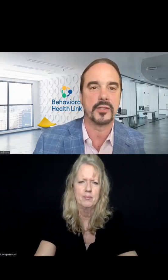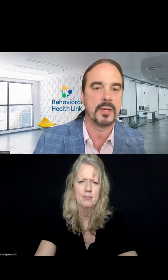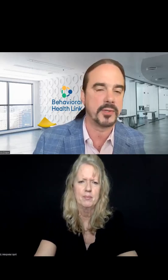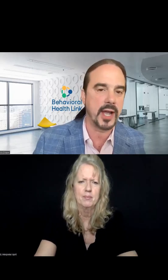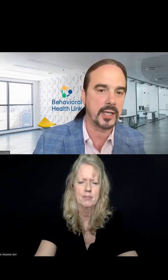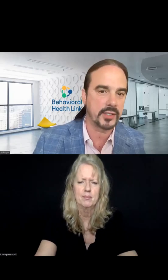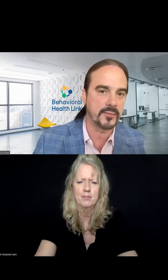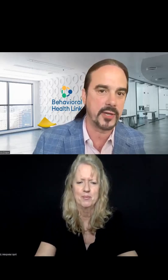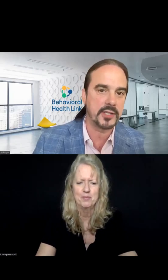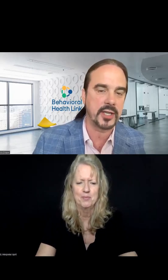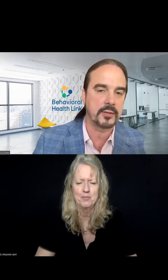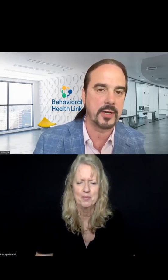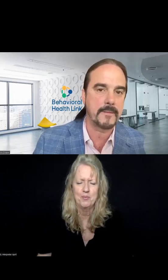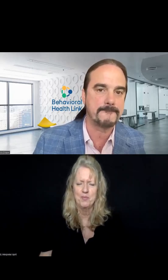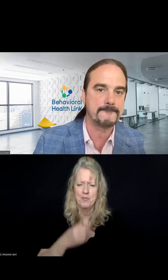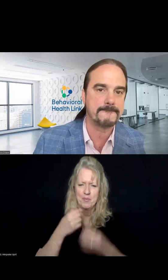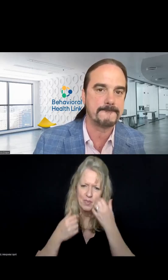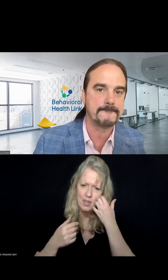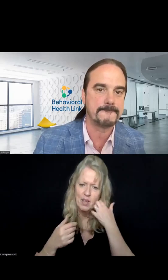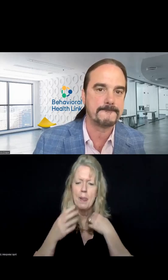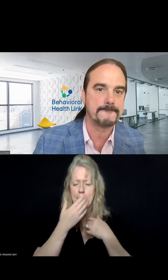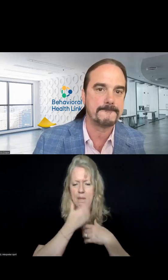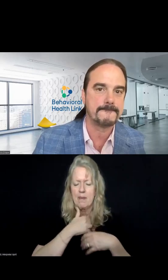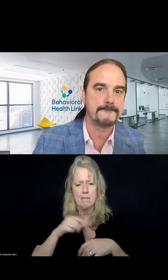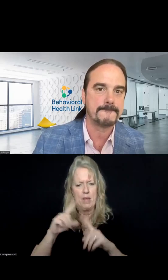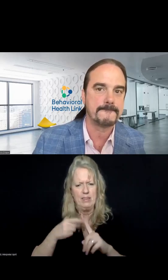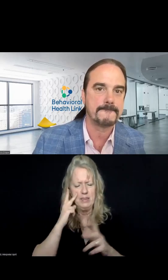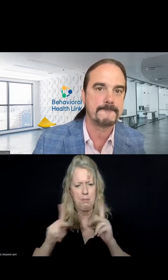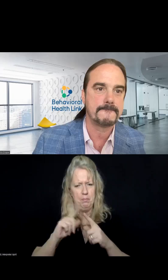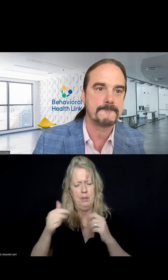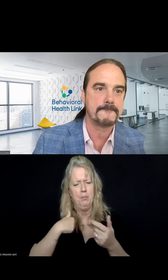I hear some people dialing, some friends out there.